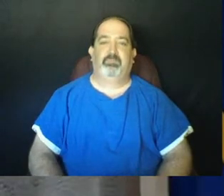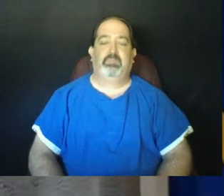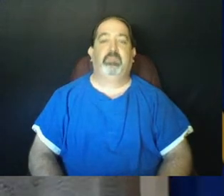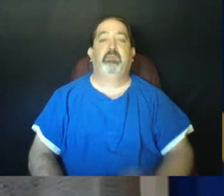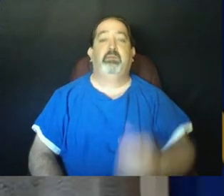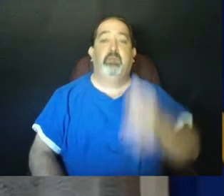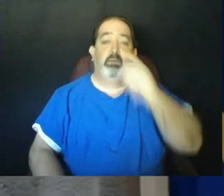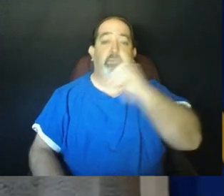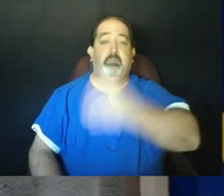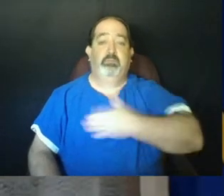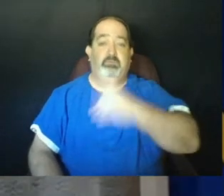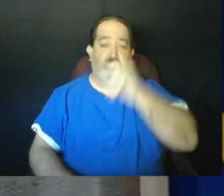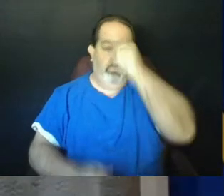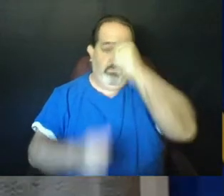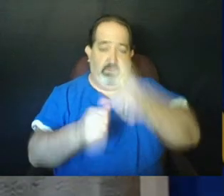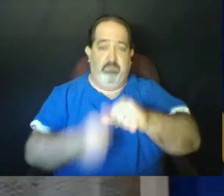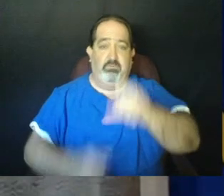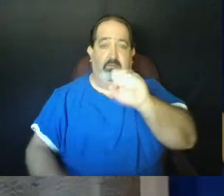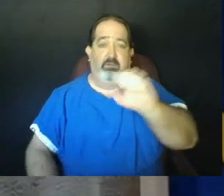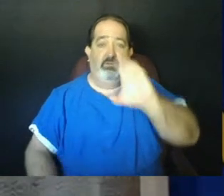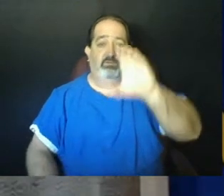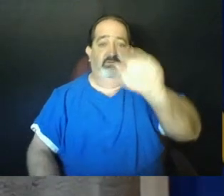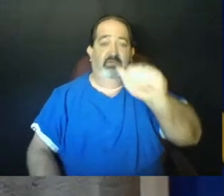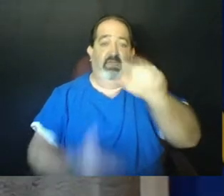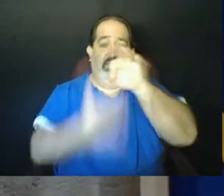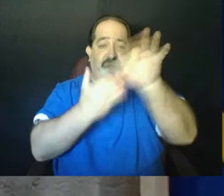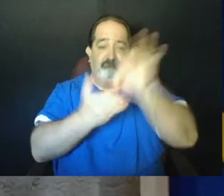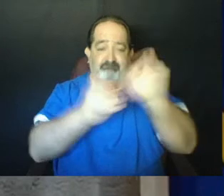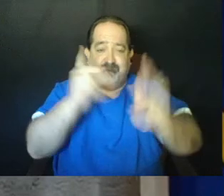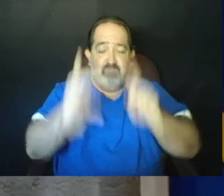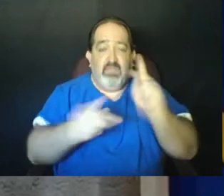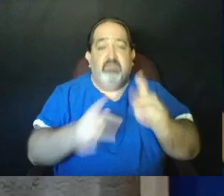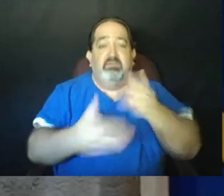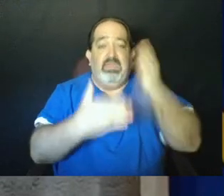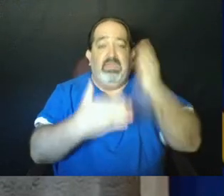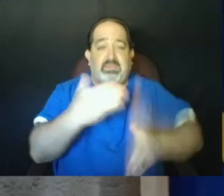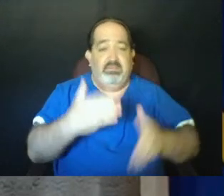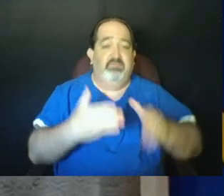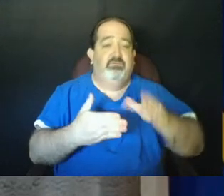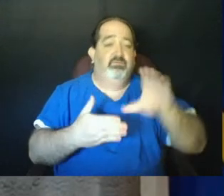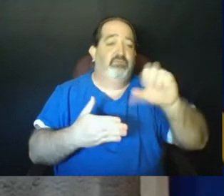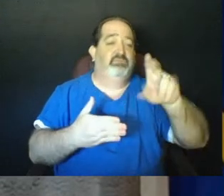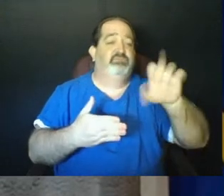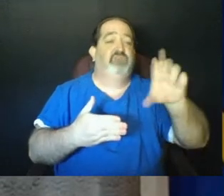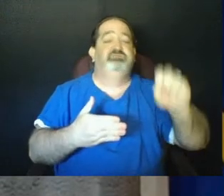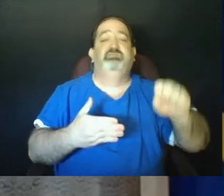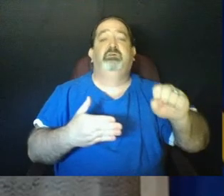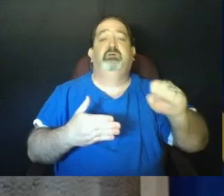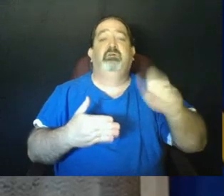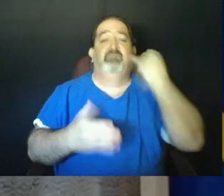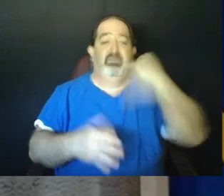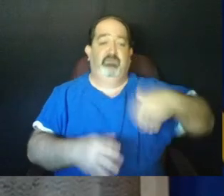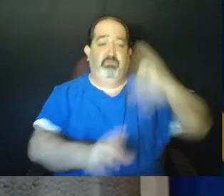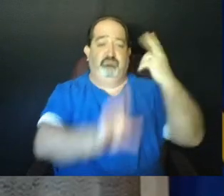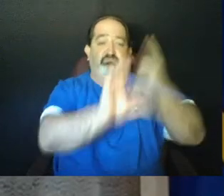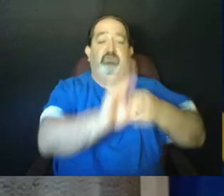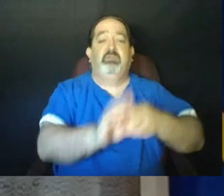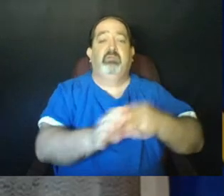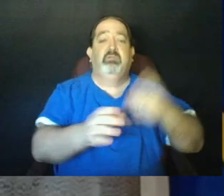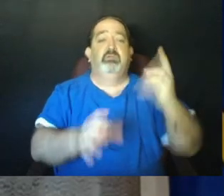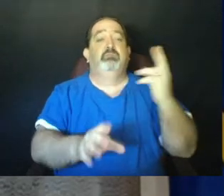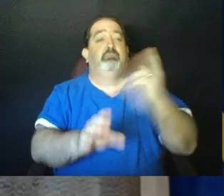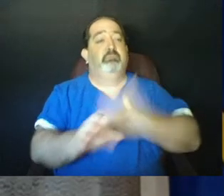Please remember that the SCA consensus is ending soon. If you have not yet participated, please join in. Have your voice be